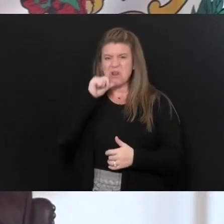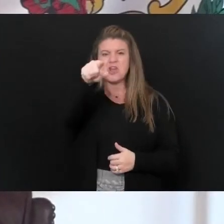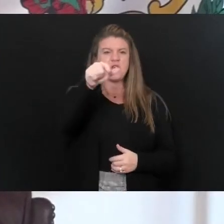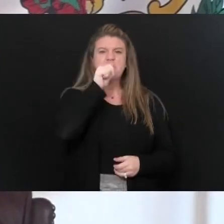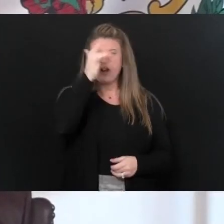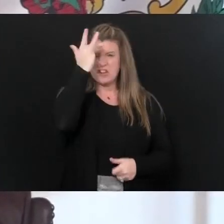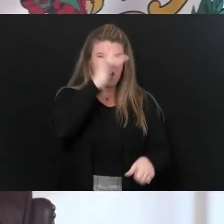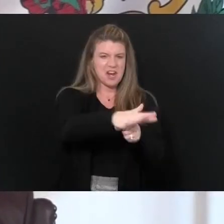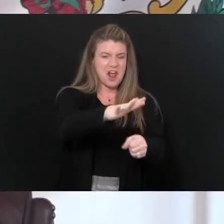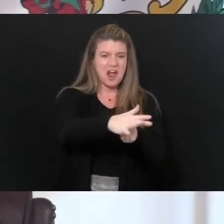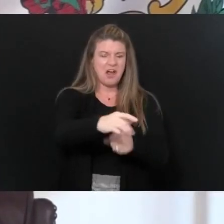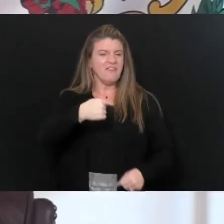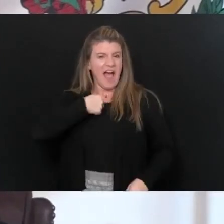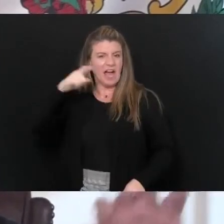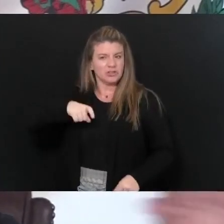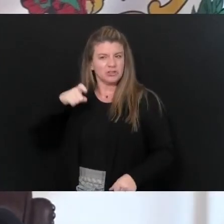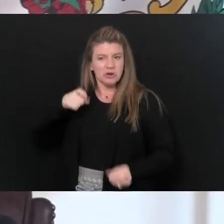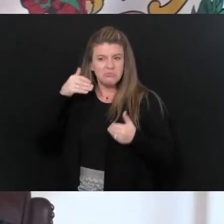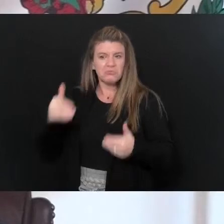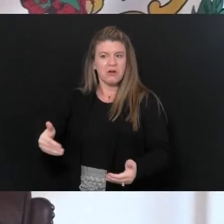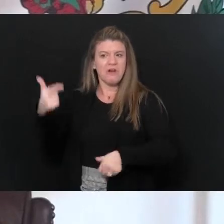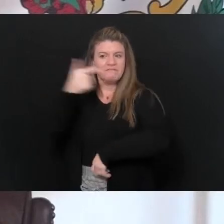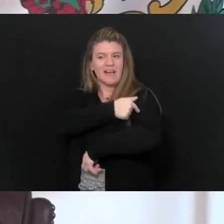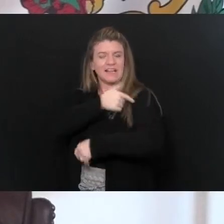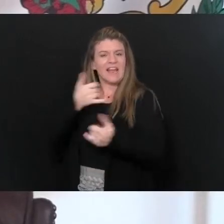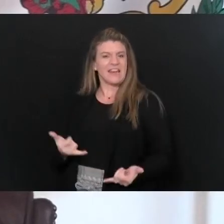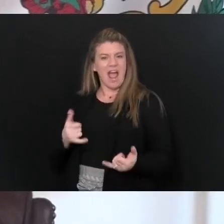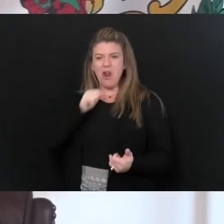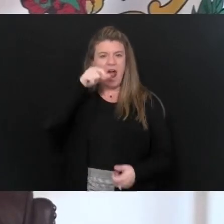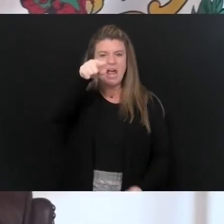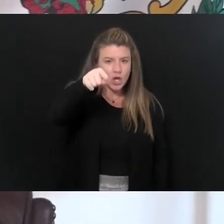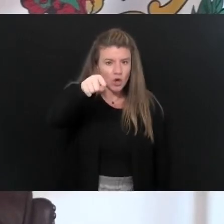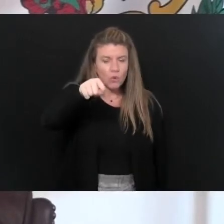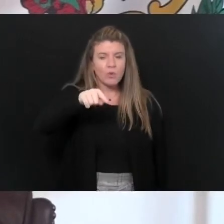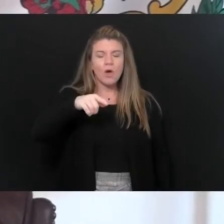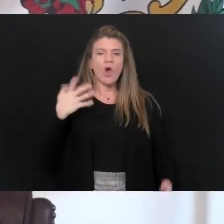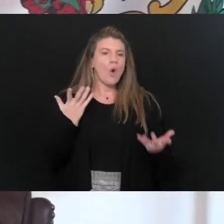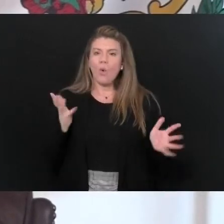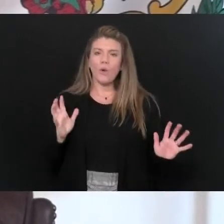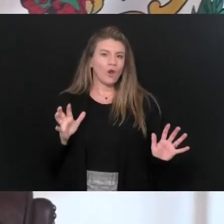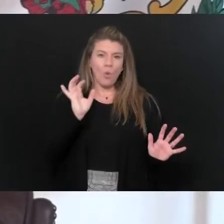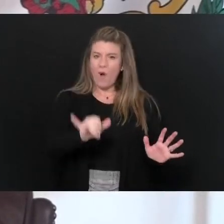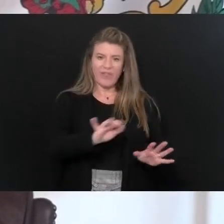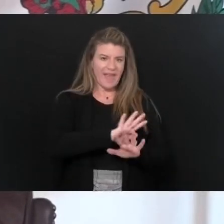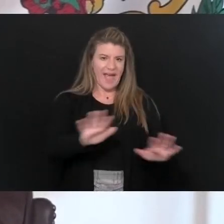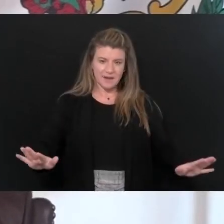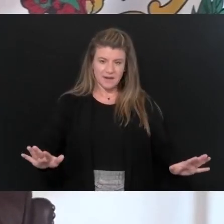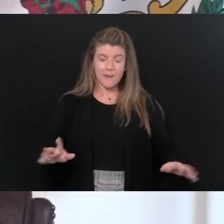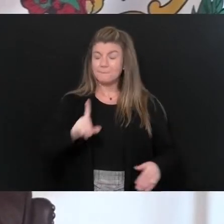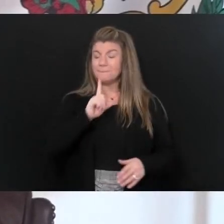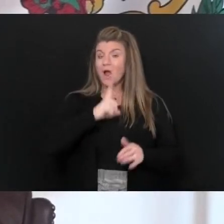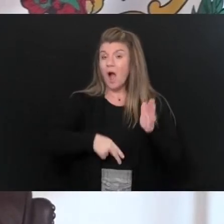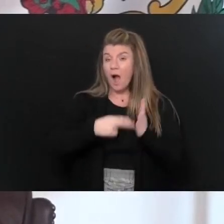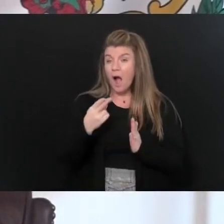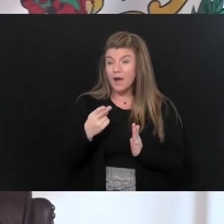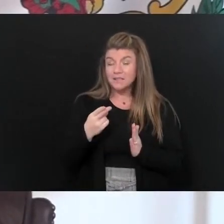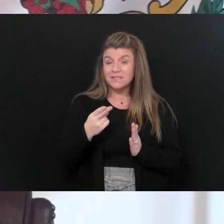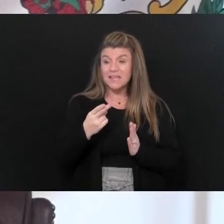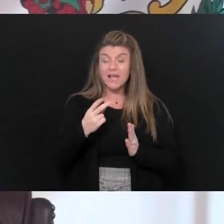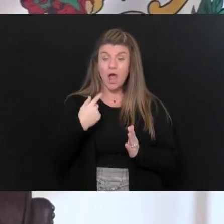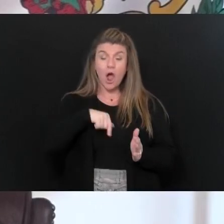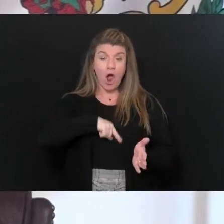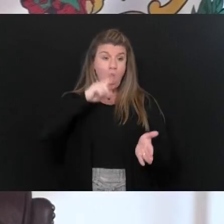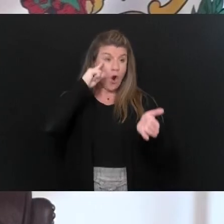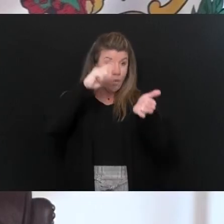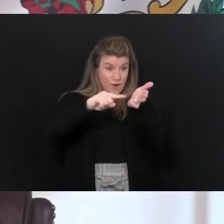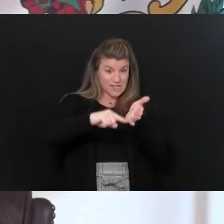got, and therefore I should be vaccinated now, not you, and everything else. But really and truly, Katie, all the research